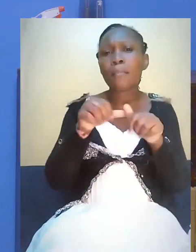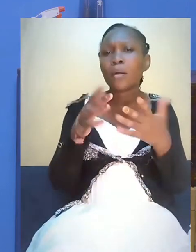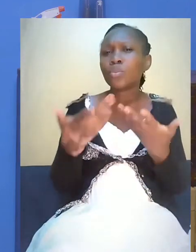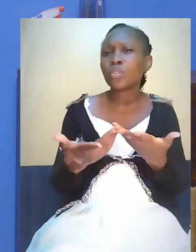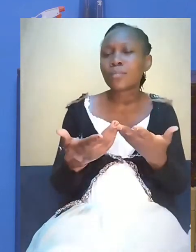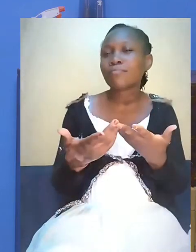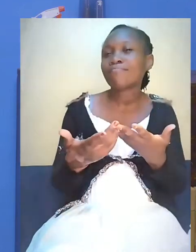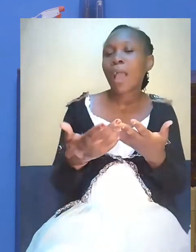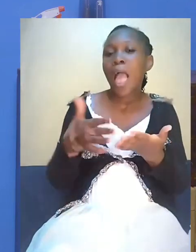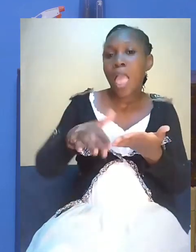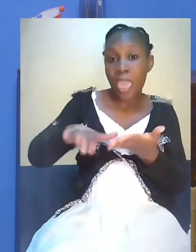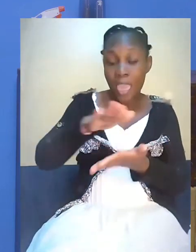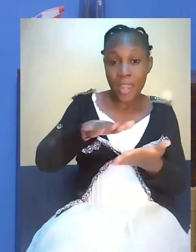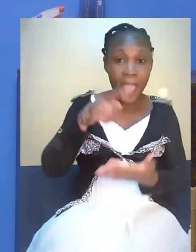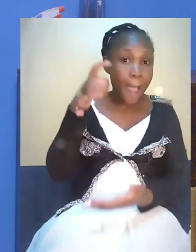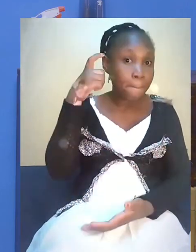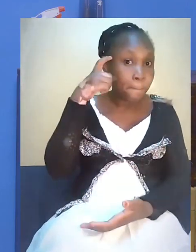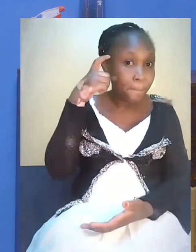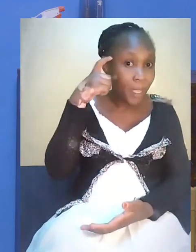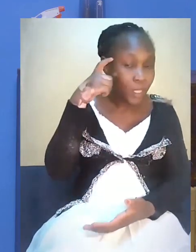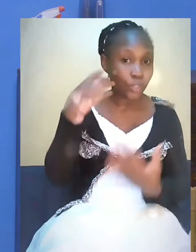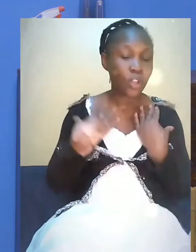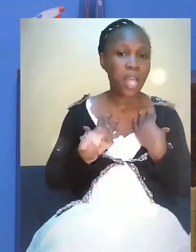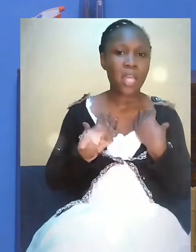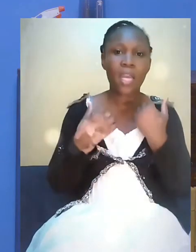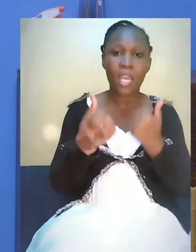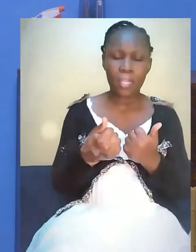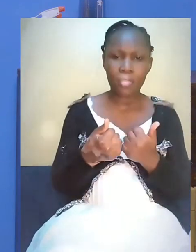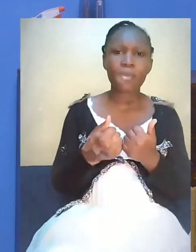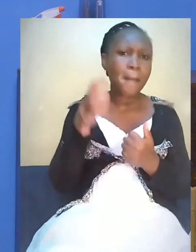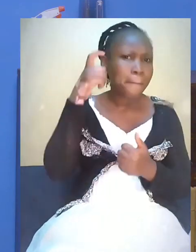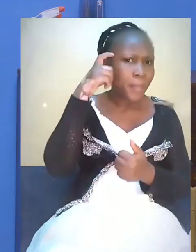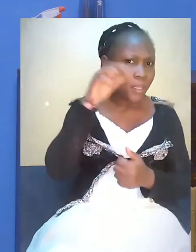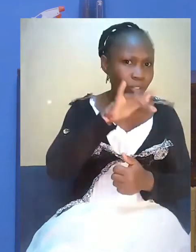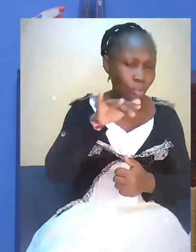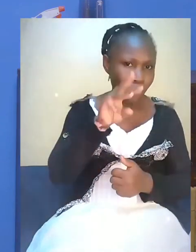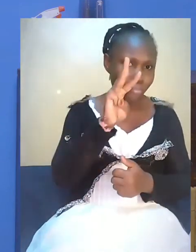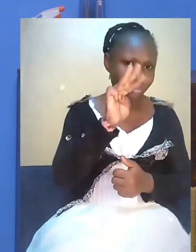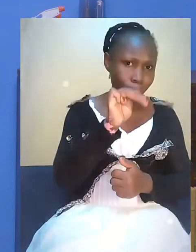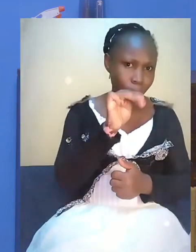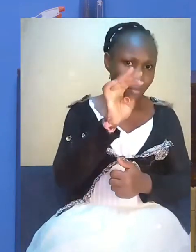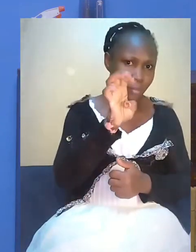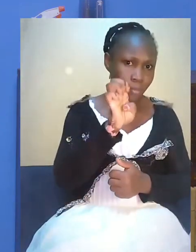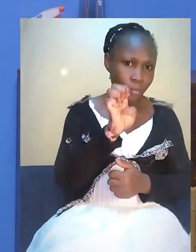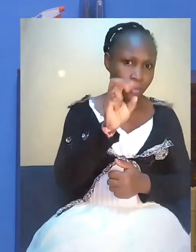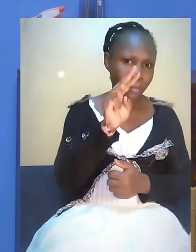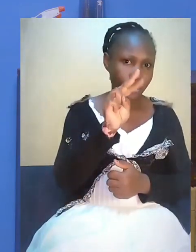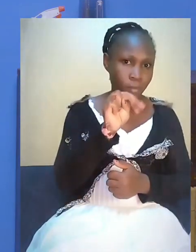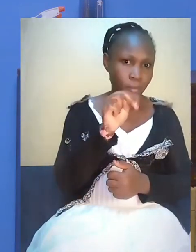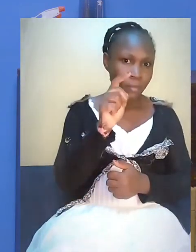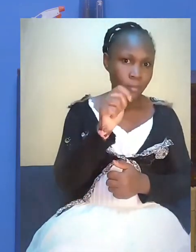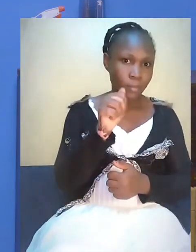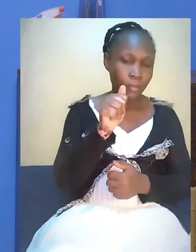health? Once we cover that topic, there are so many myths around mental health. In demystifying those myths